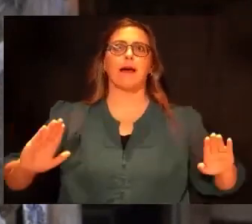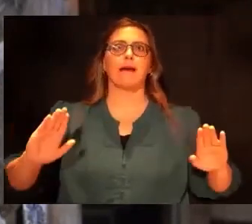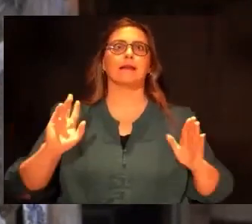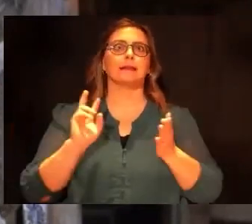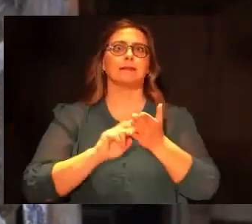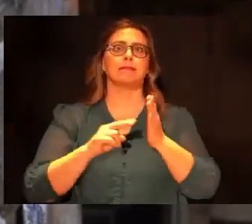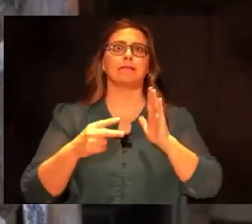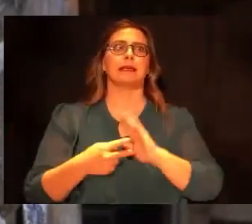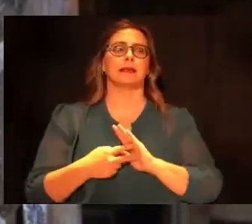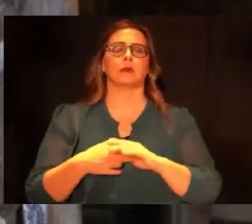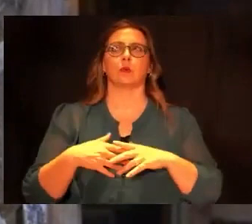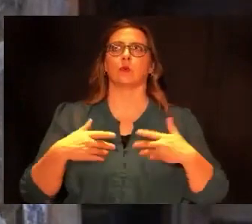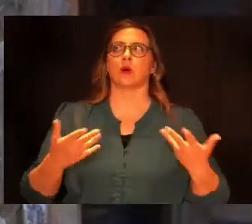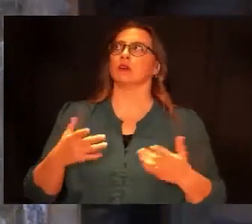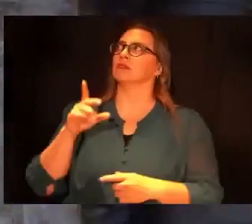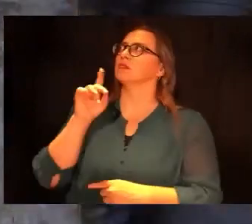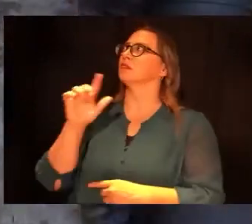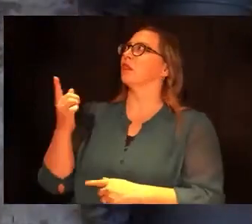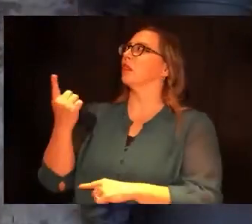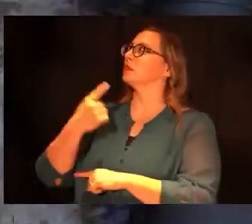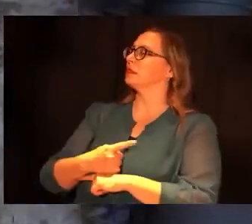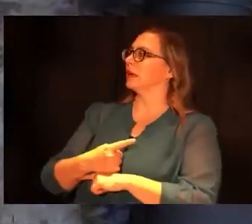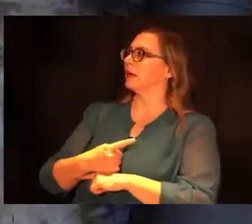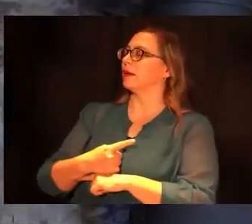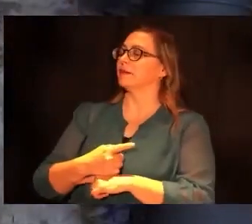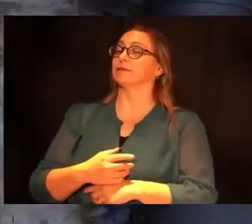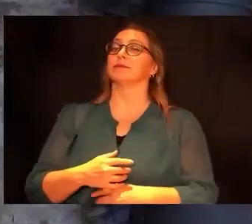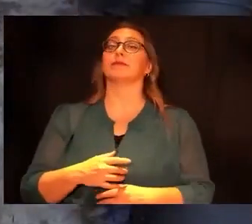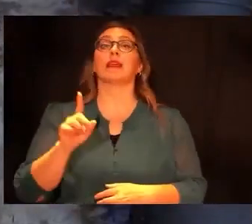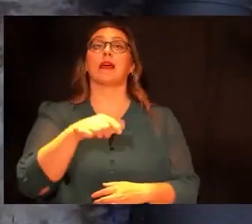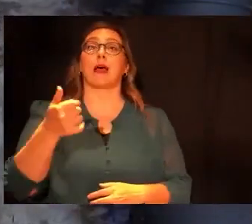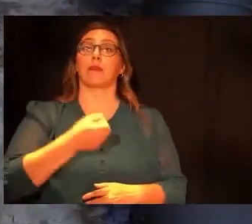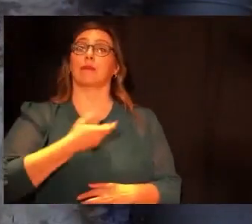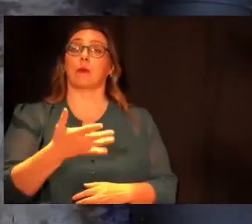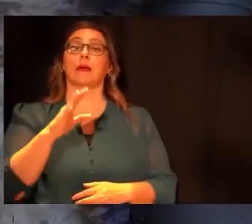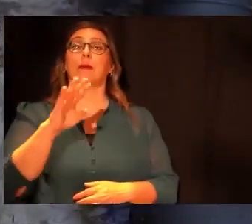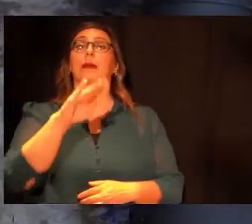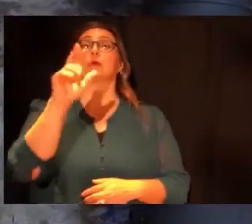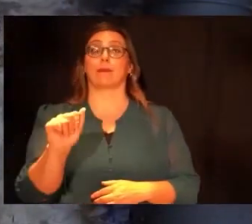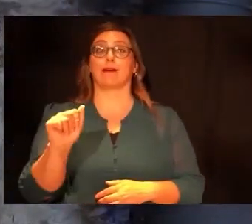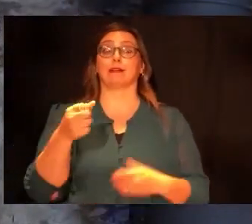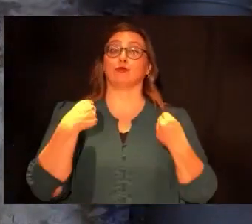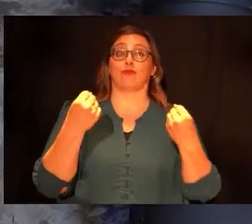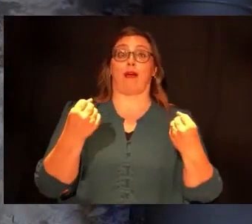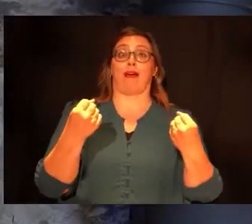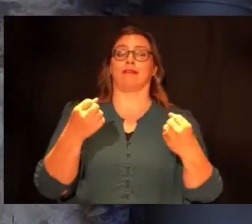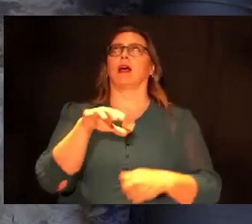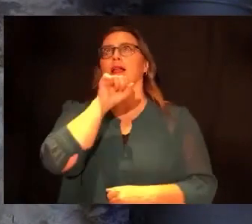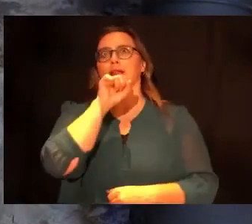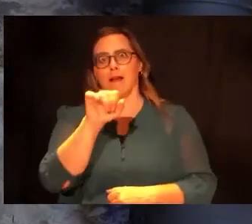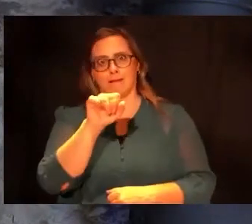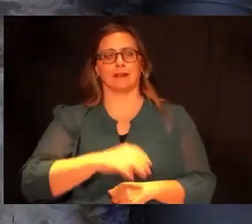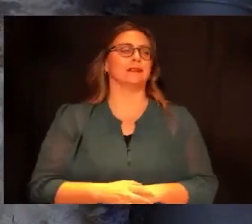dismal day. She looks up. I love Manitoba Drive because I'm very